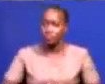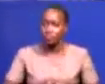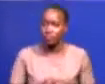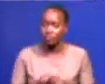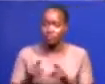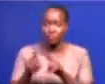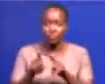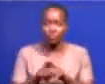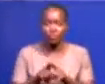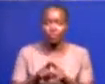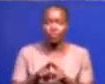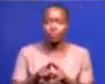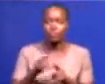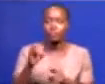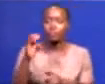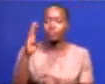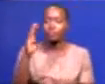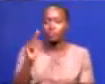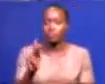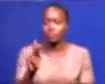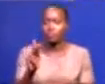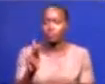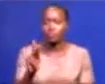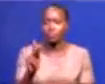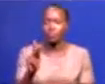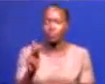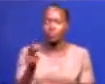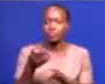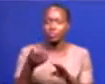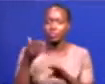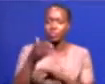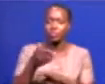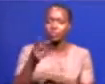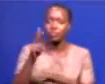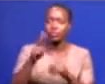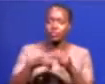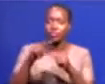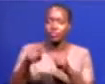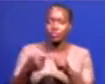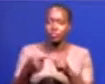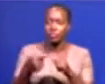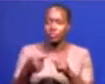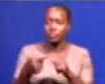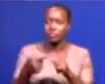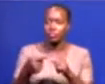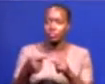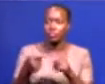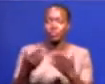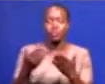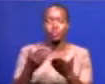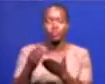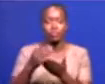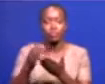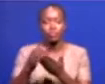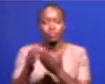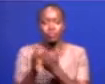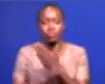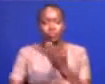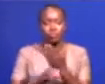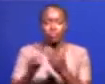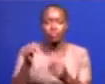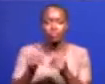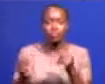According to the Central Bank of Kenya, there were slightly over 27,000 mortgages in the country at the end of December